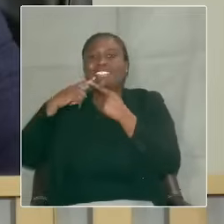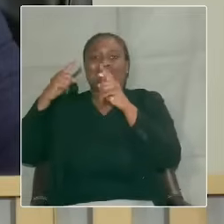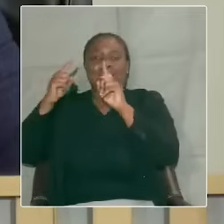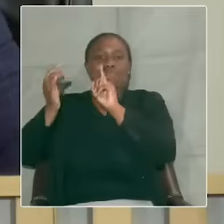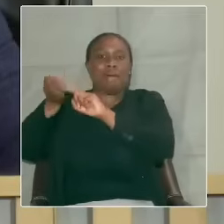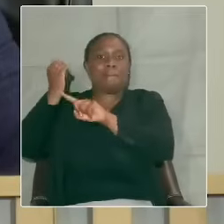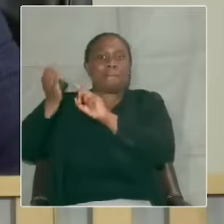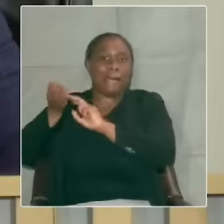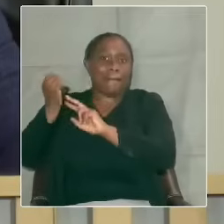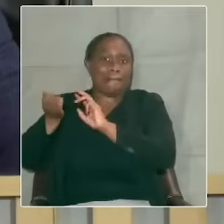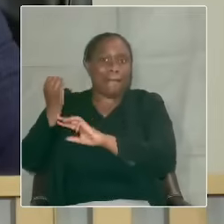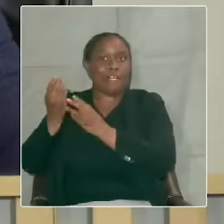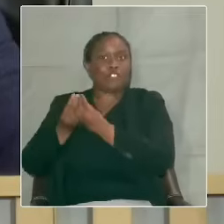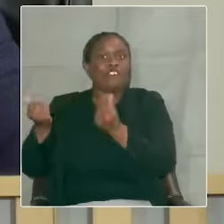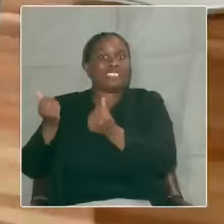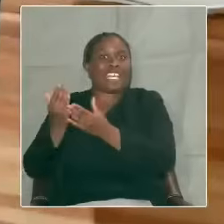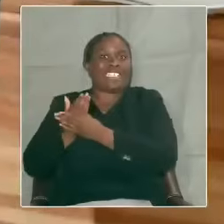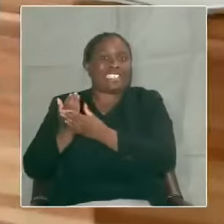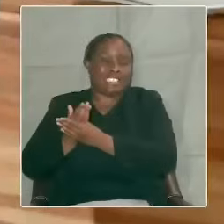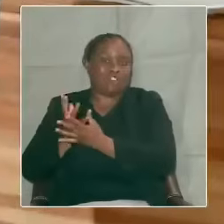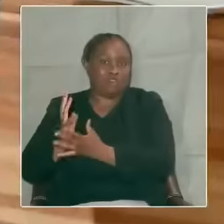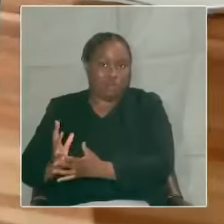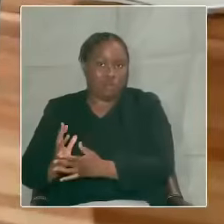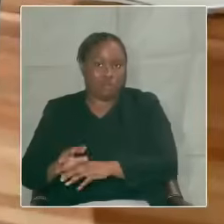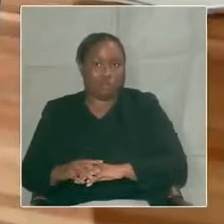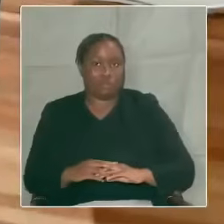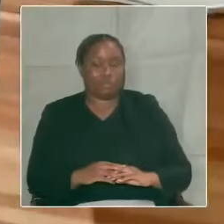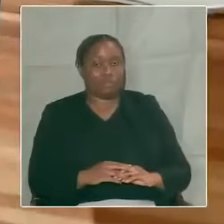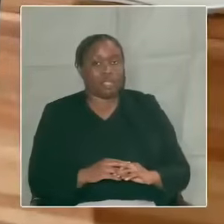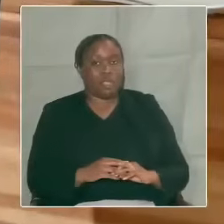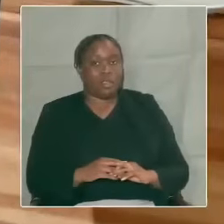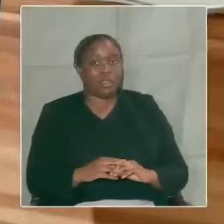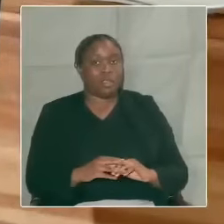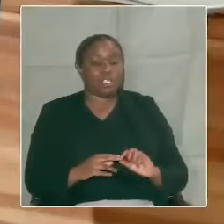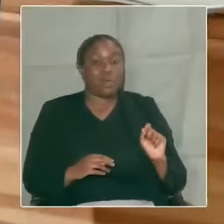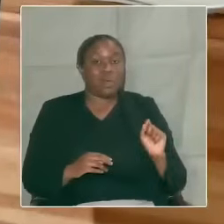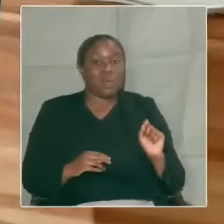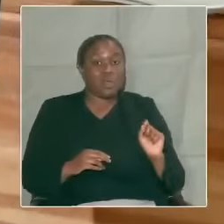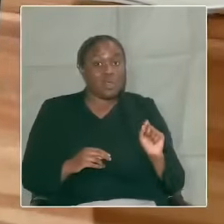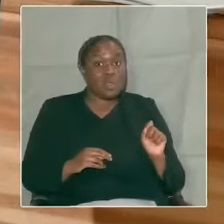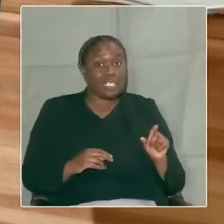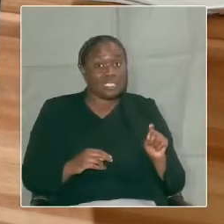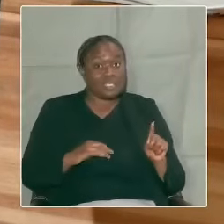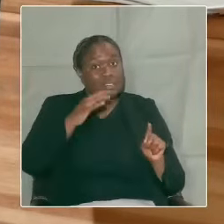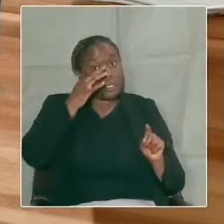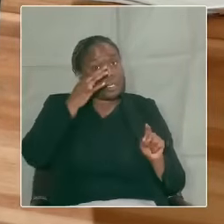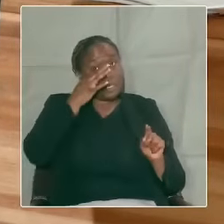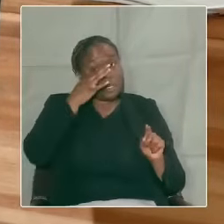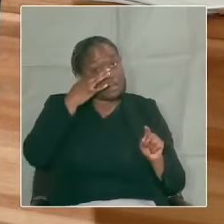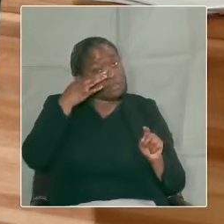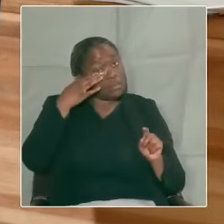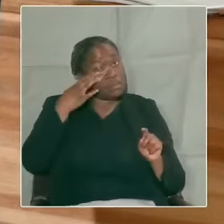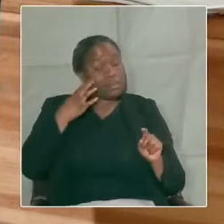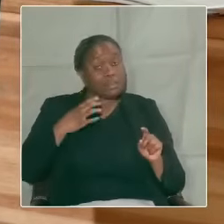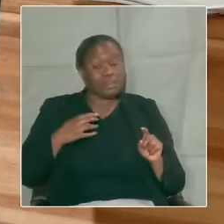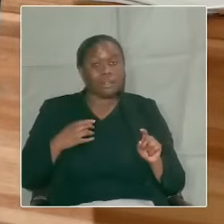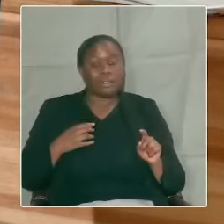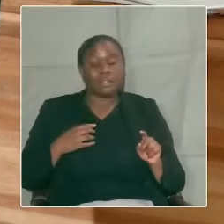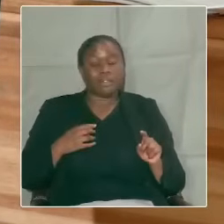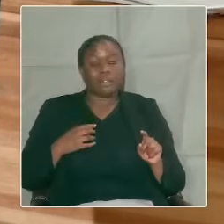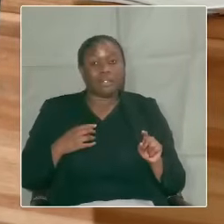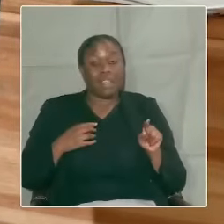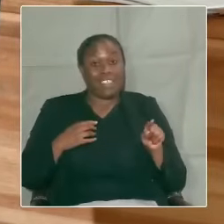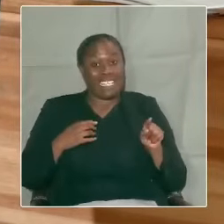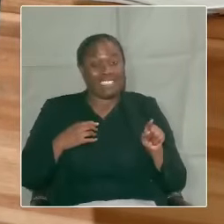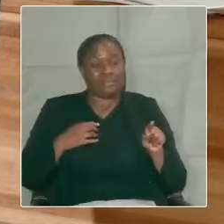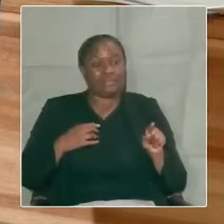successful. In fact, I was going to ask you that are those considerations relevant in